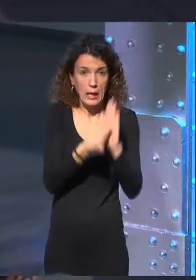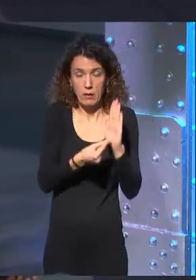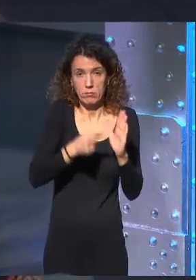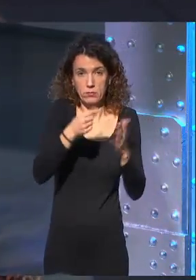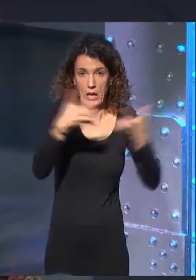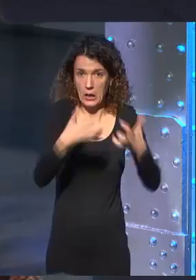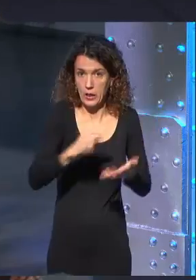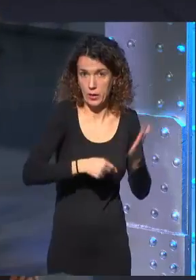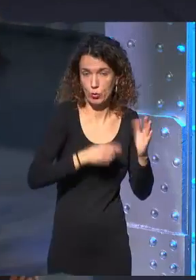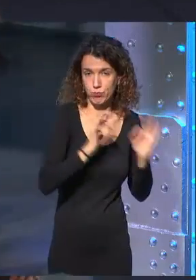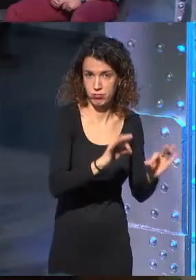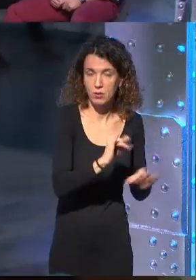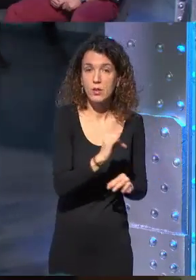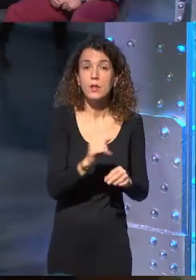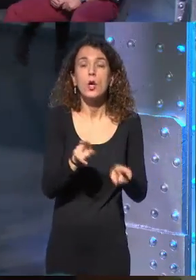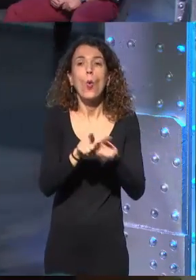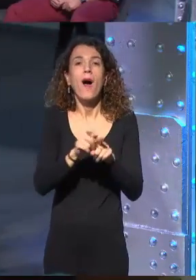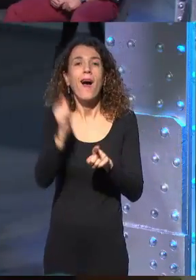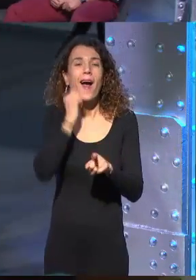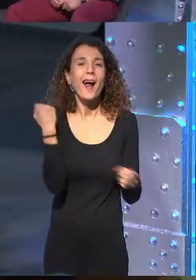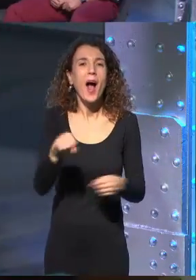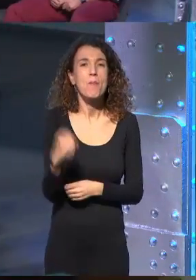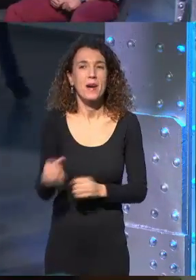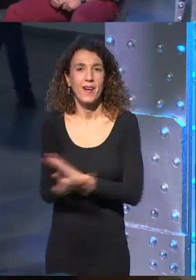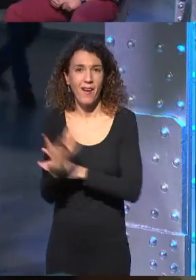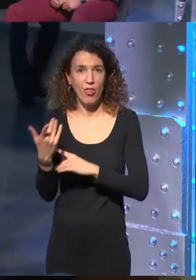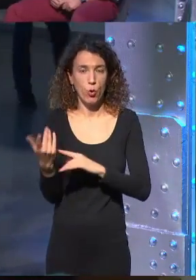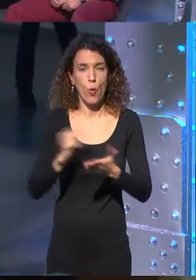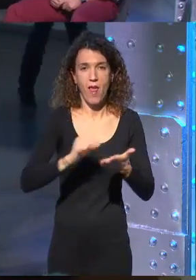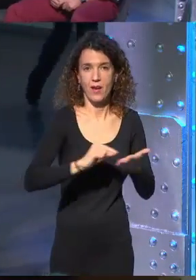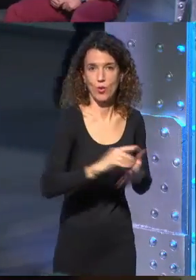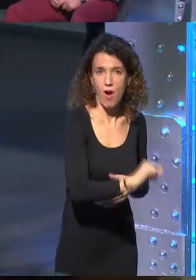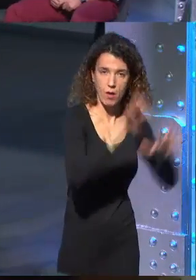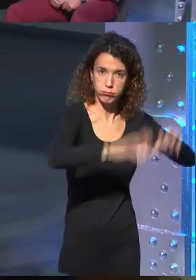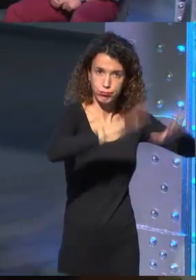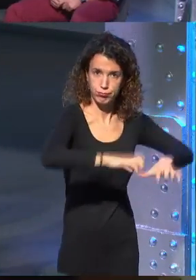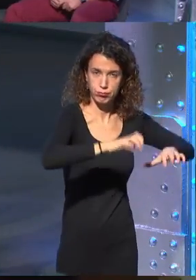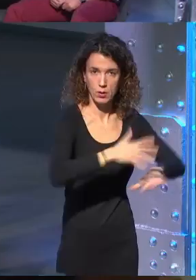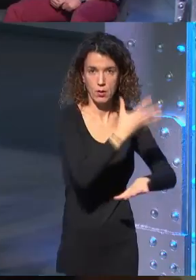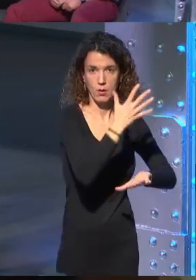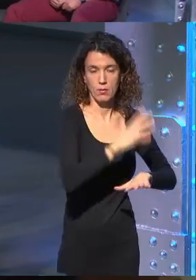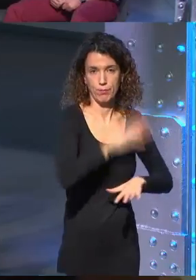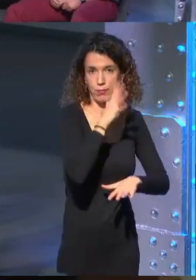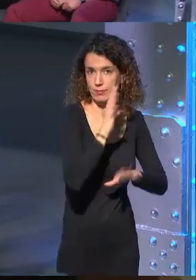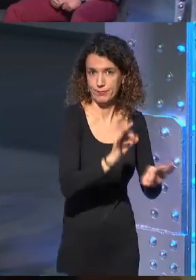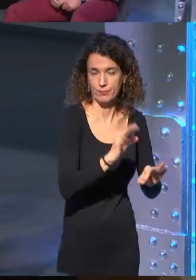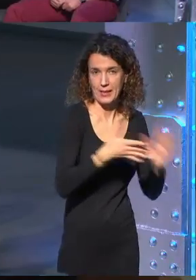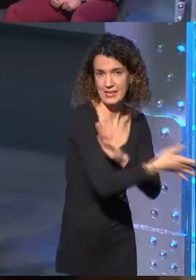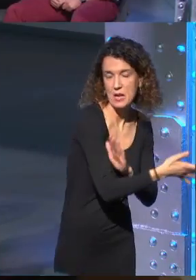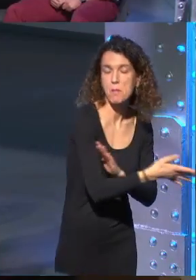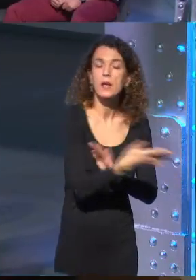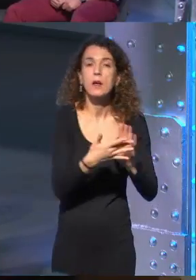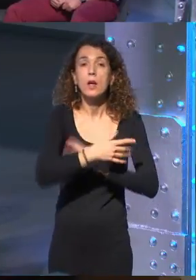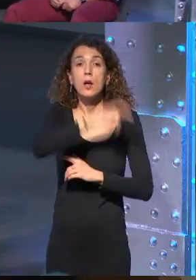certain way, and in the internet we have to do the same, because all bad things will have a